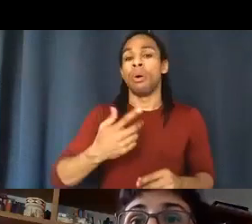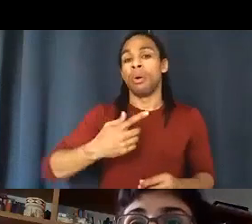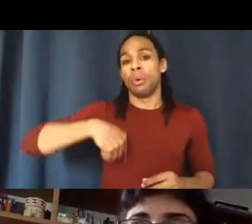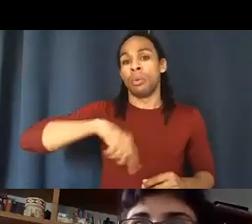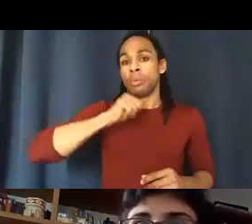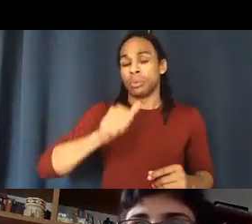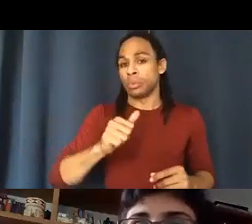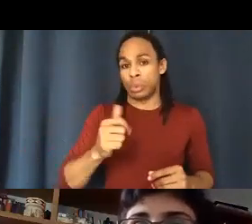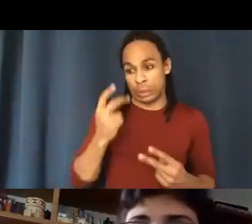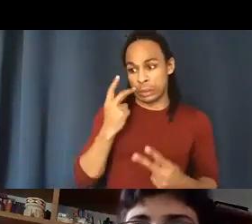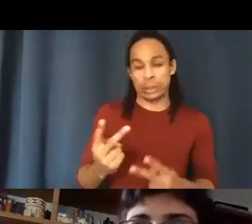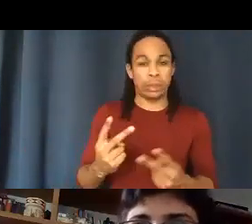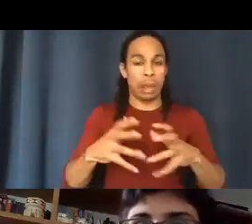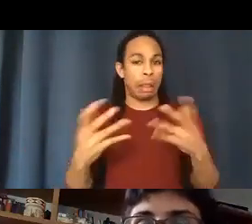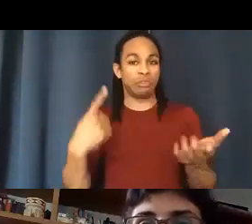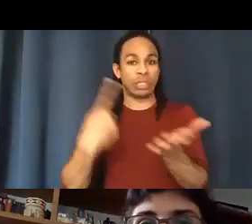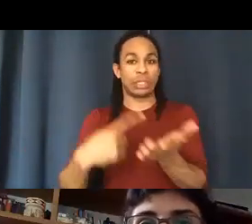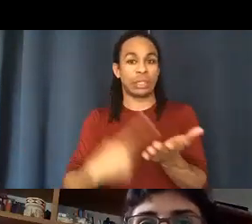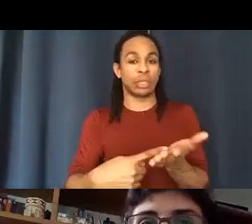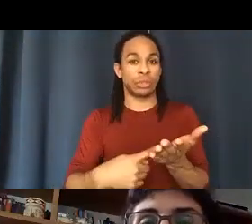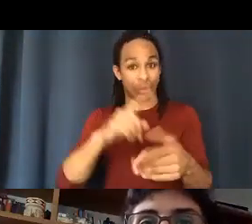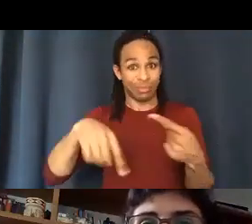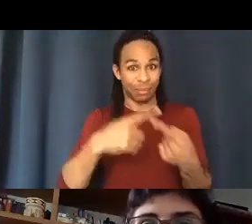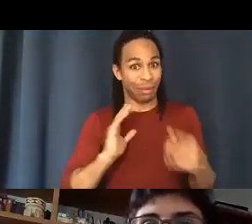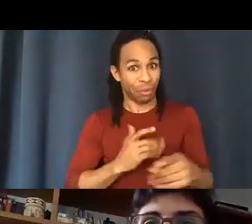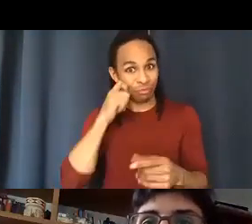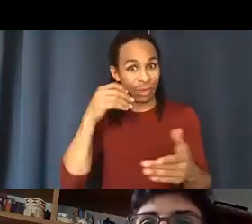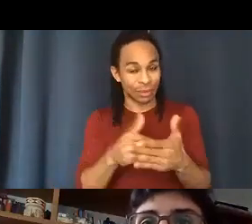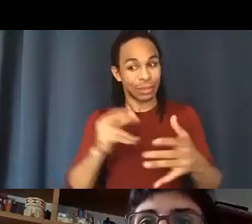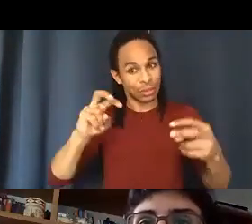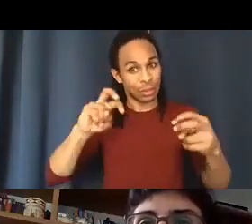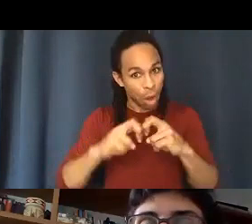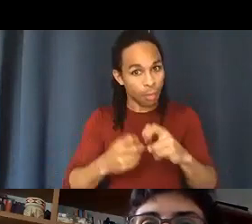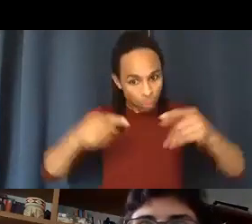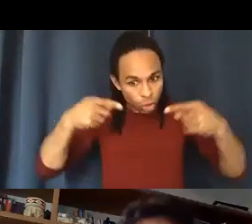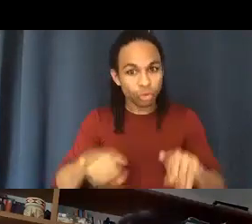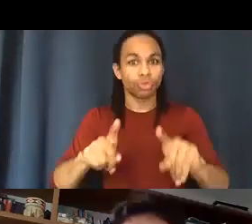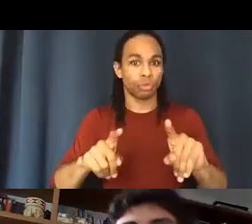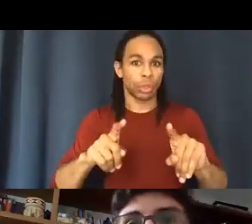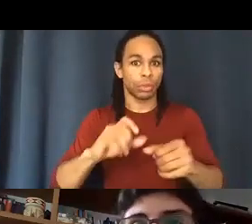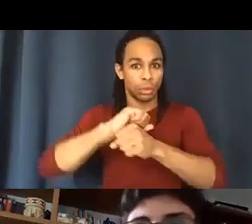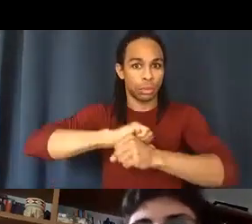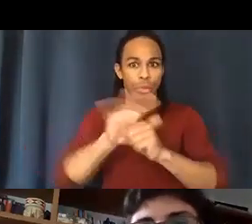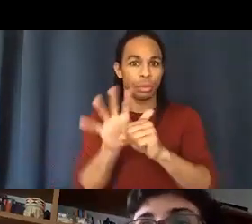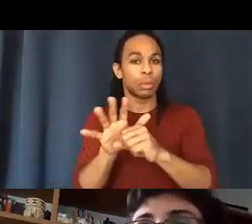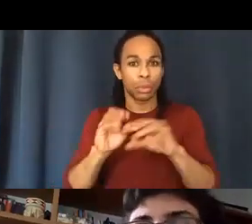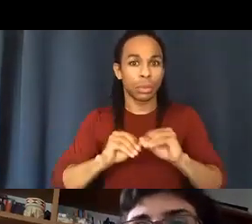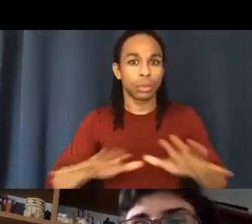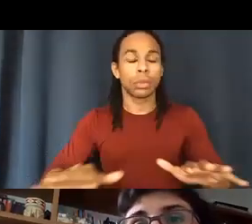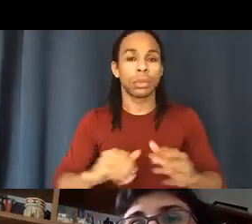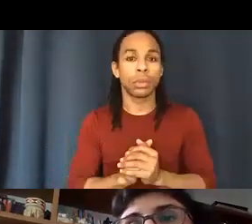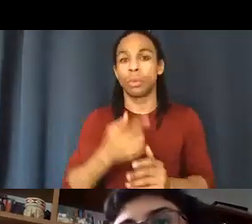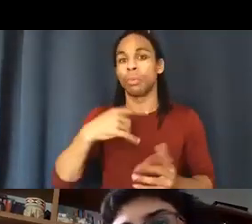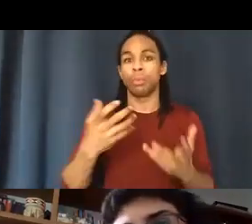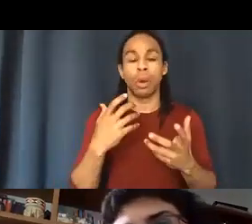to this difference and this disparity. So our entity is trying to put in evidence those debates that